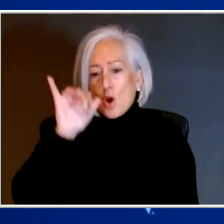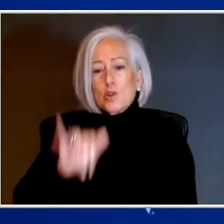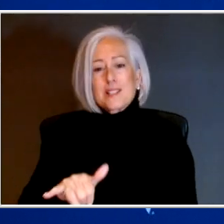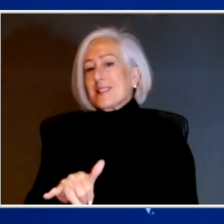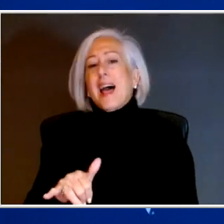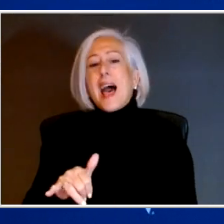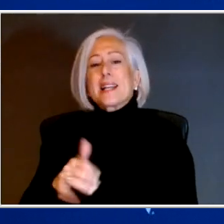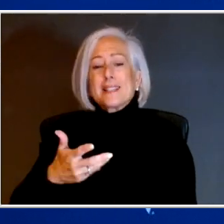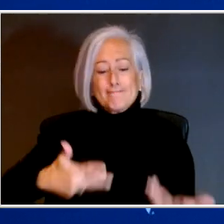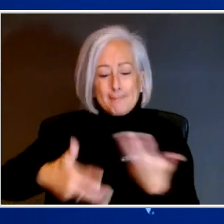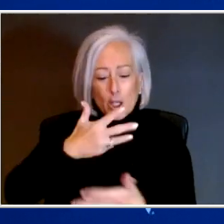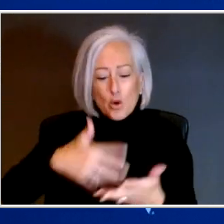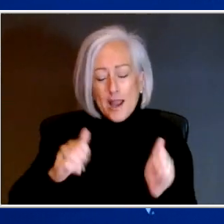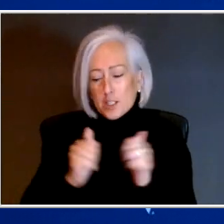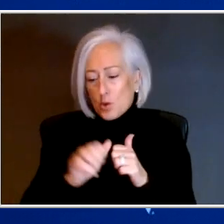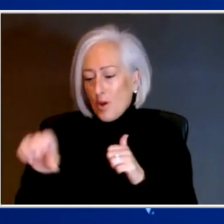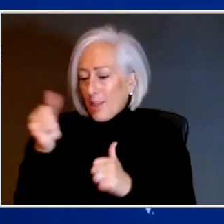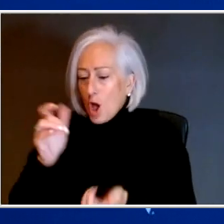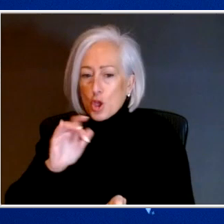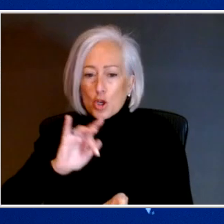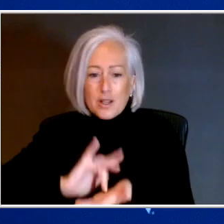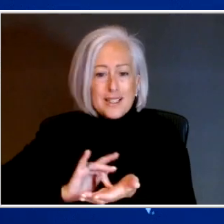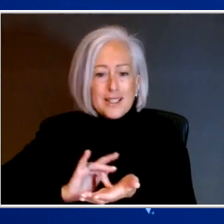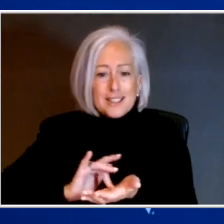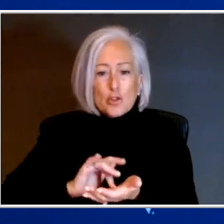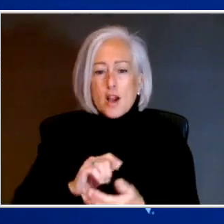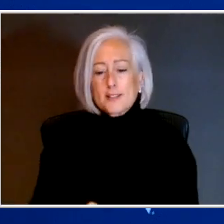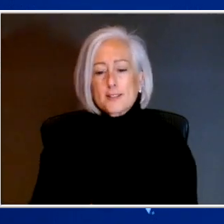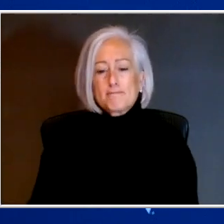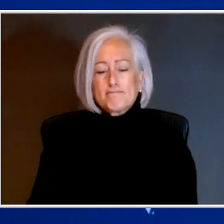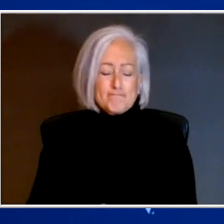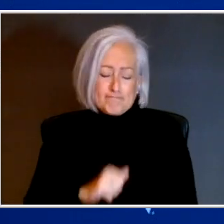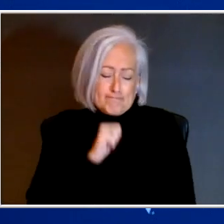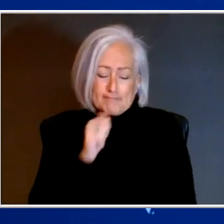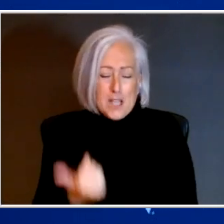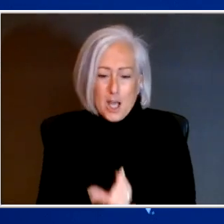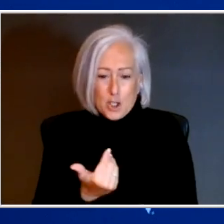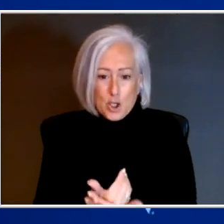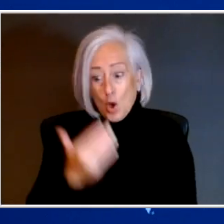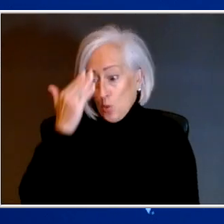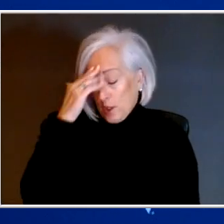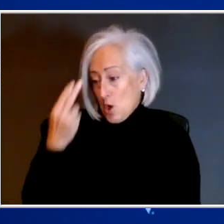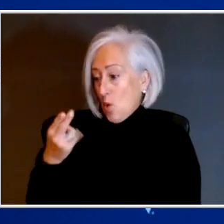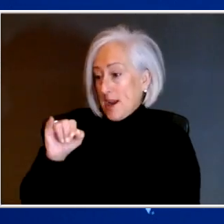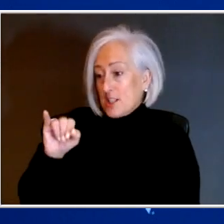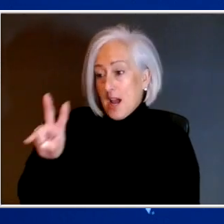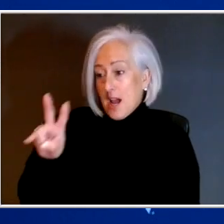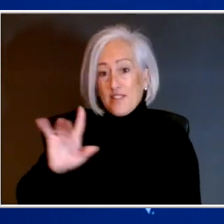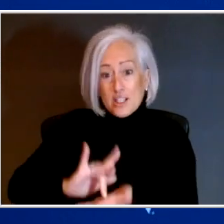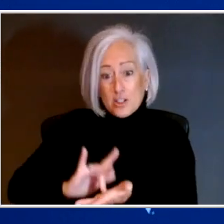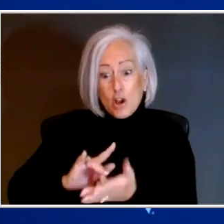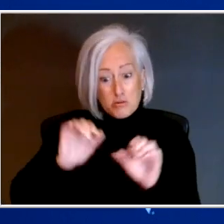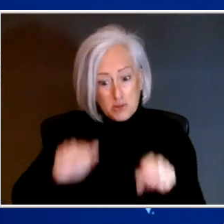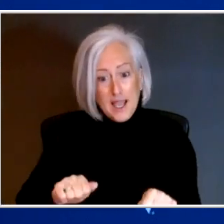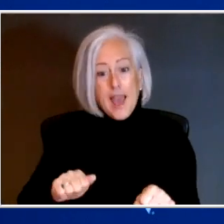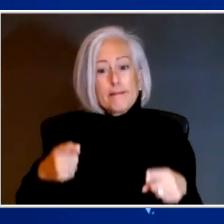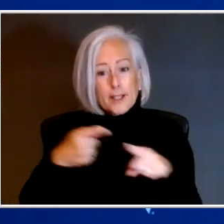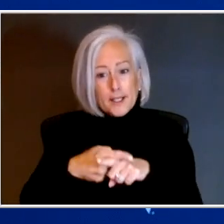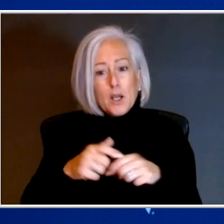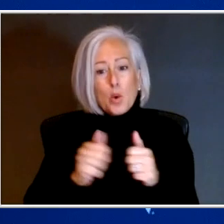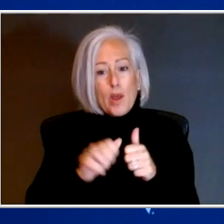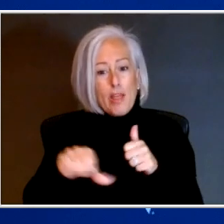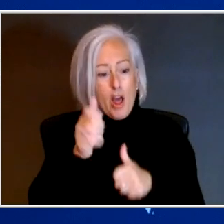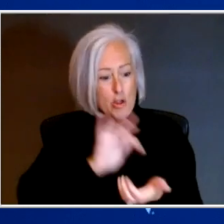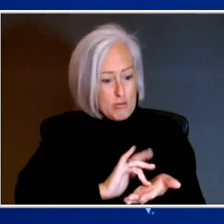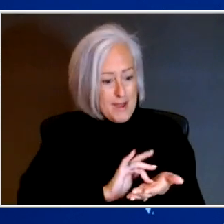interaction with other drugs, and this is not new either. We know that HIV drugs, for instance, can have interactions with other drugs, and those drugs have been around